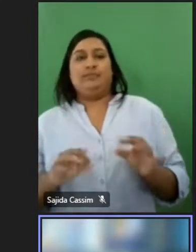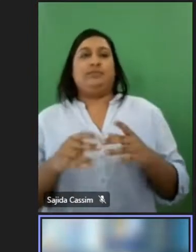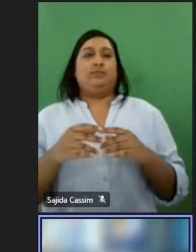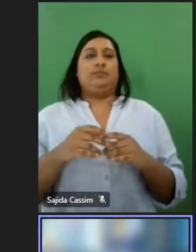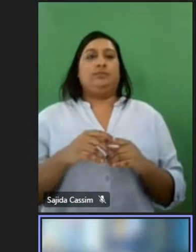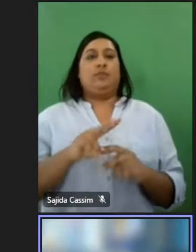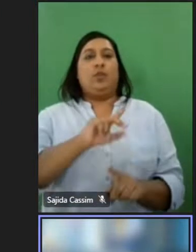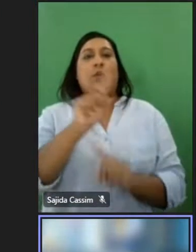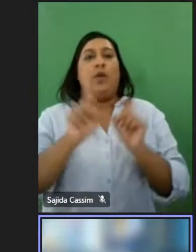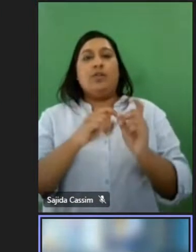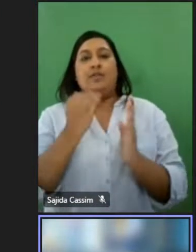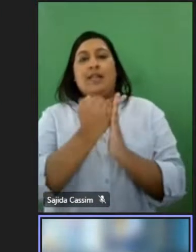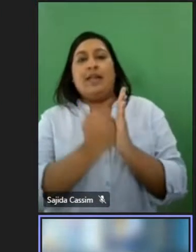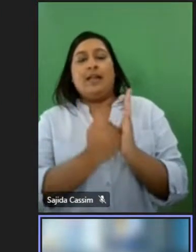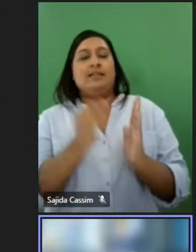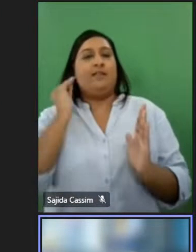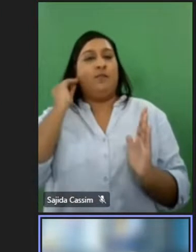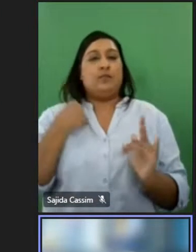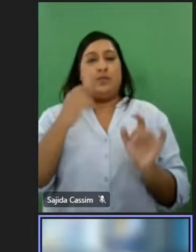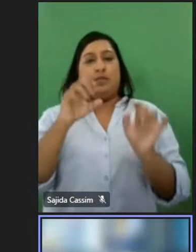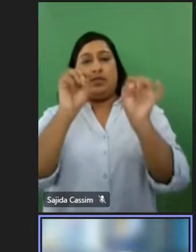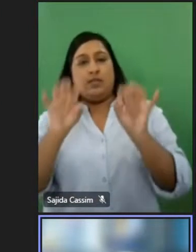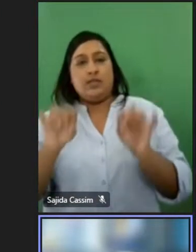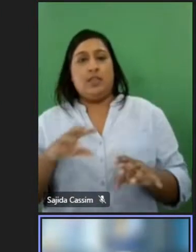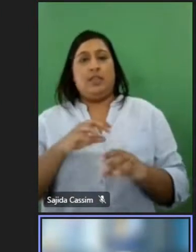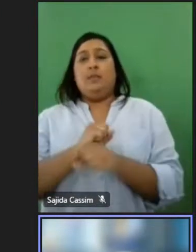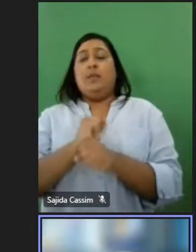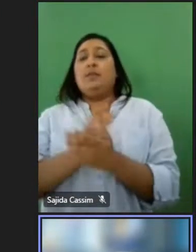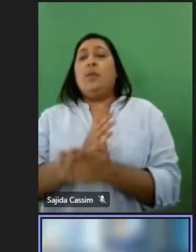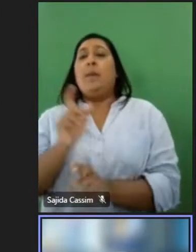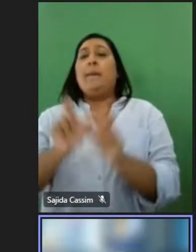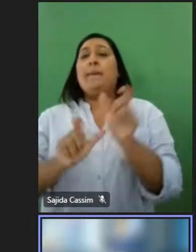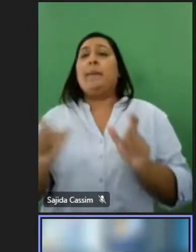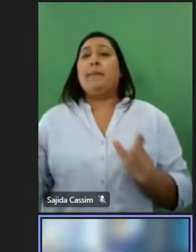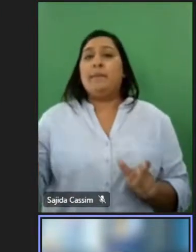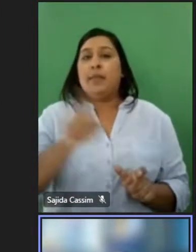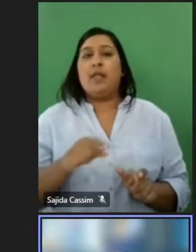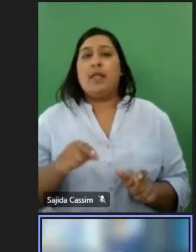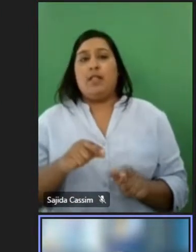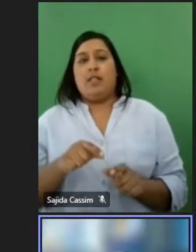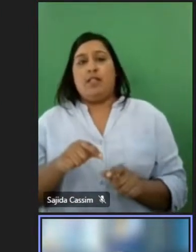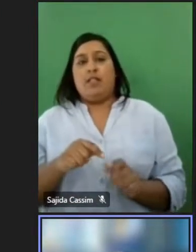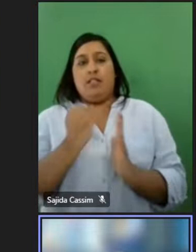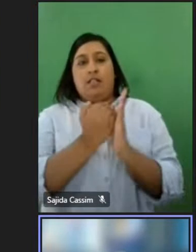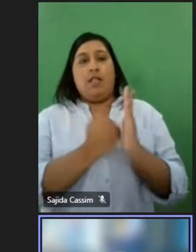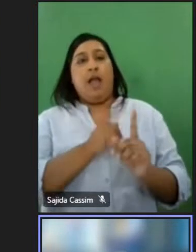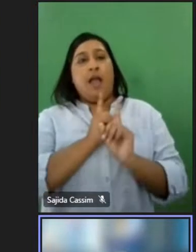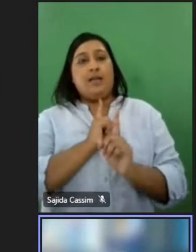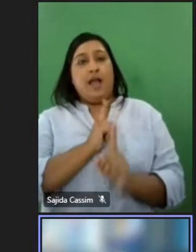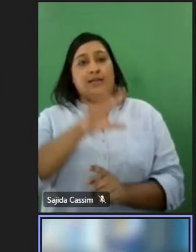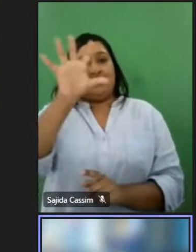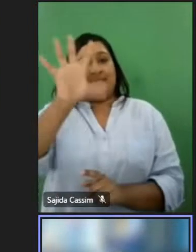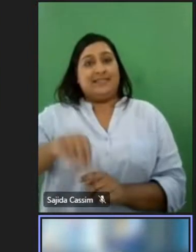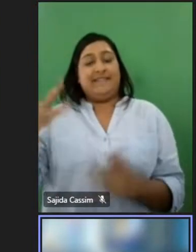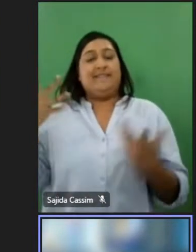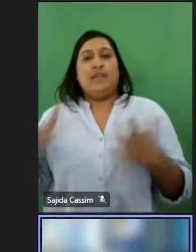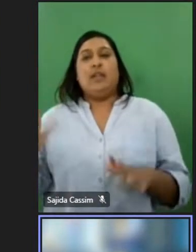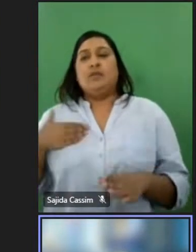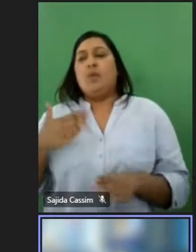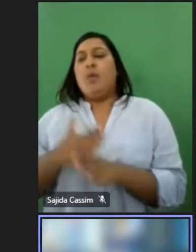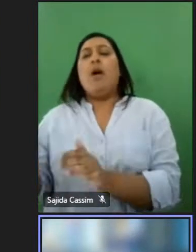in getting people to complete the survey. But I think the